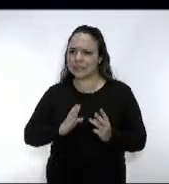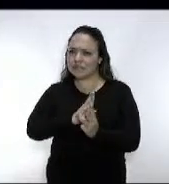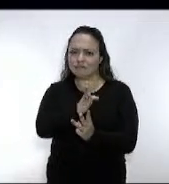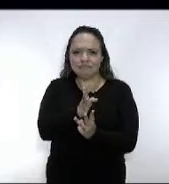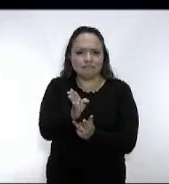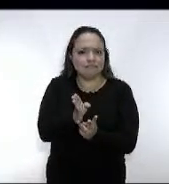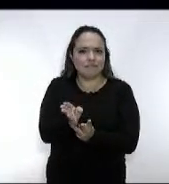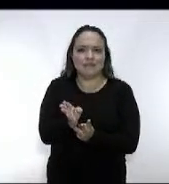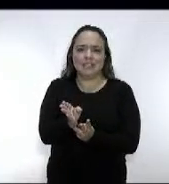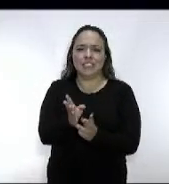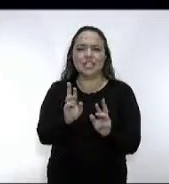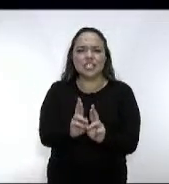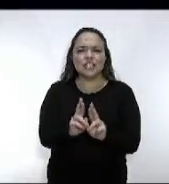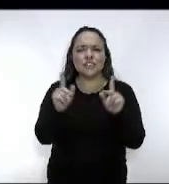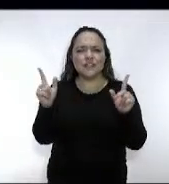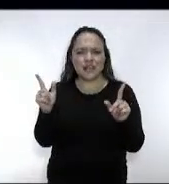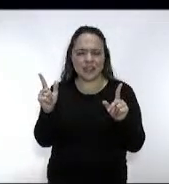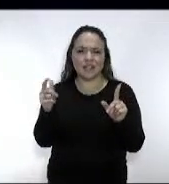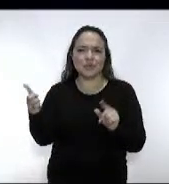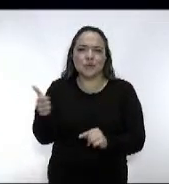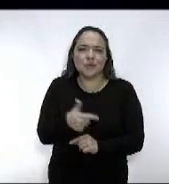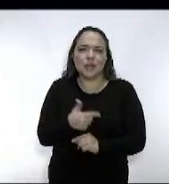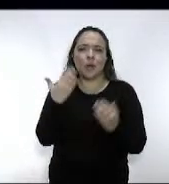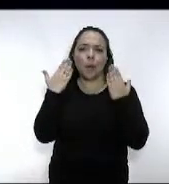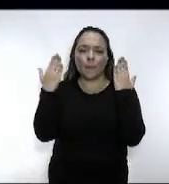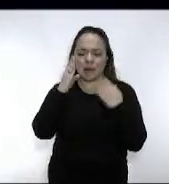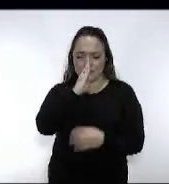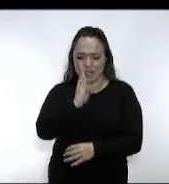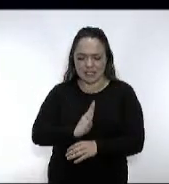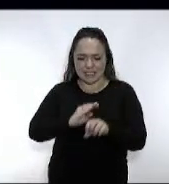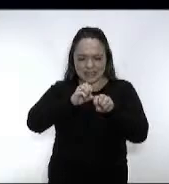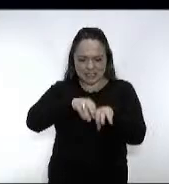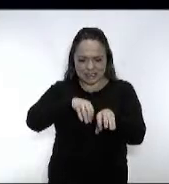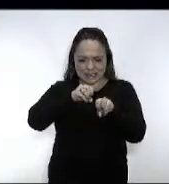different from the more vocational and technical